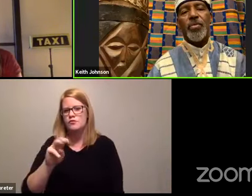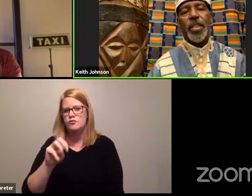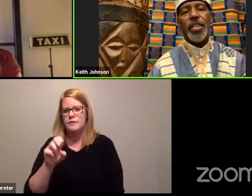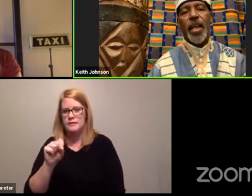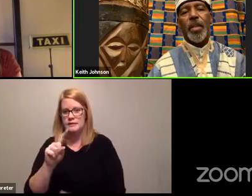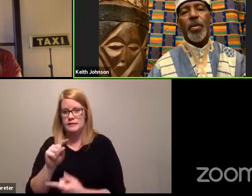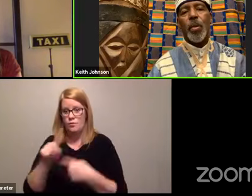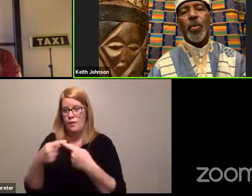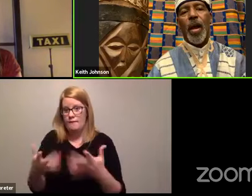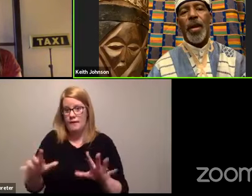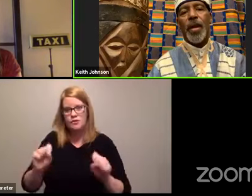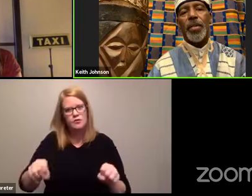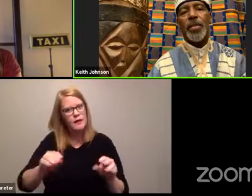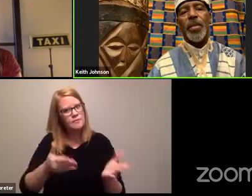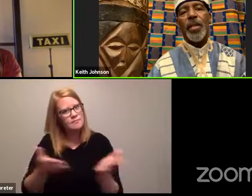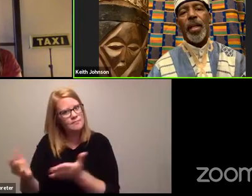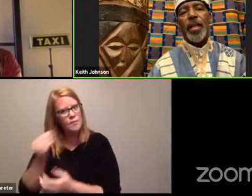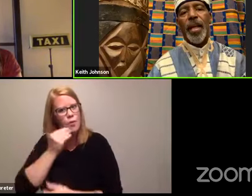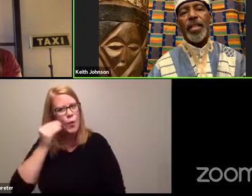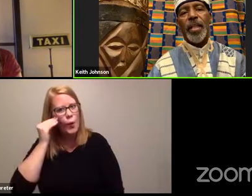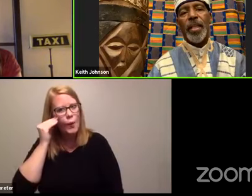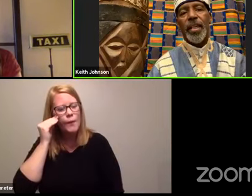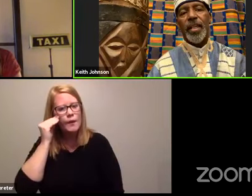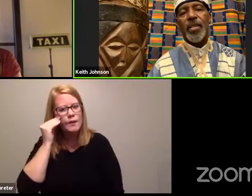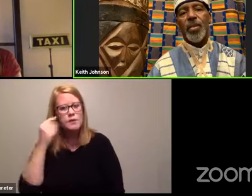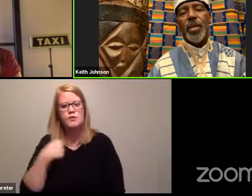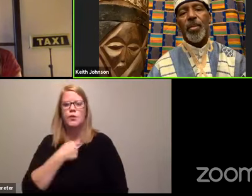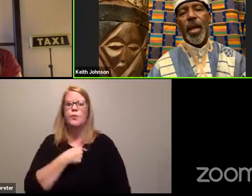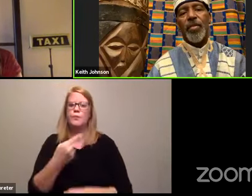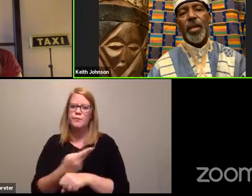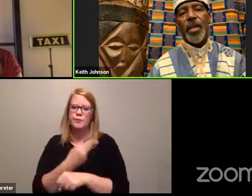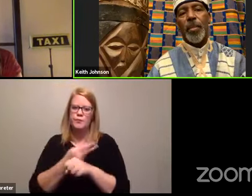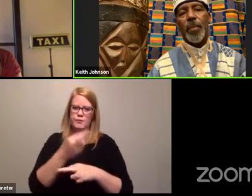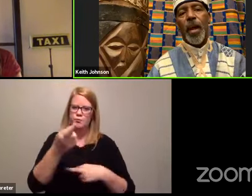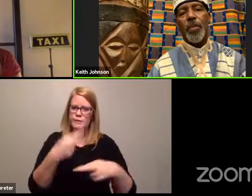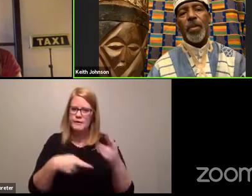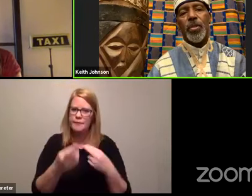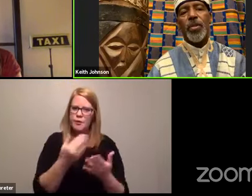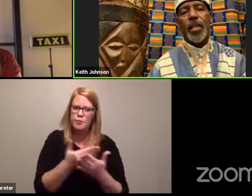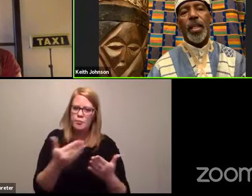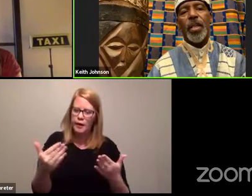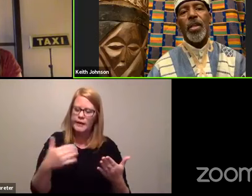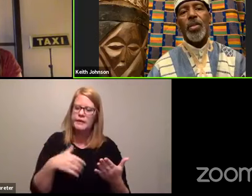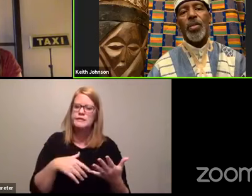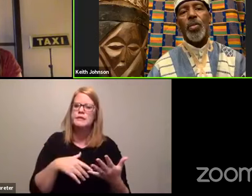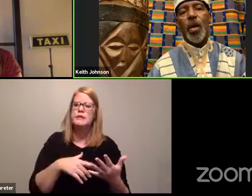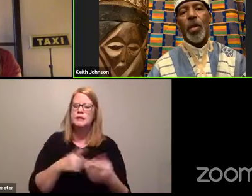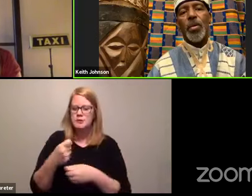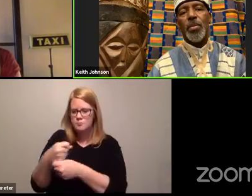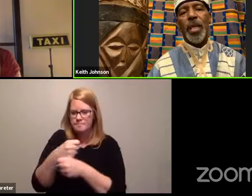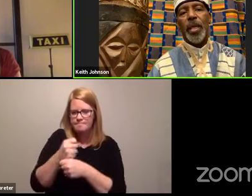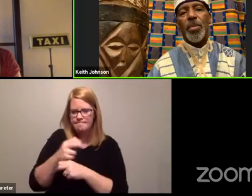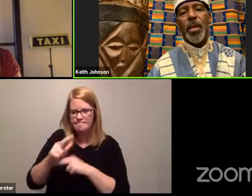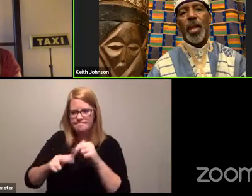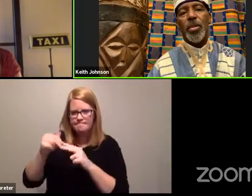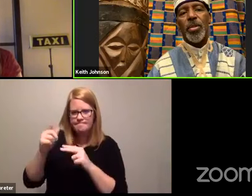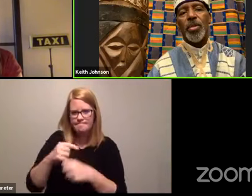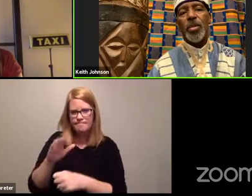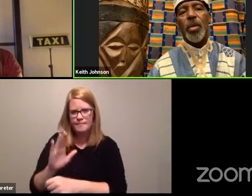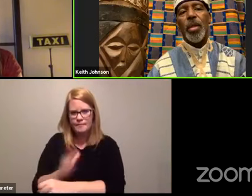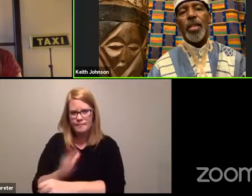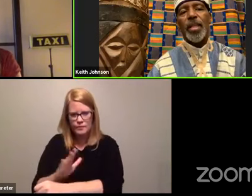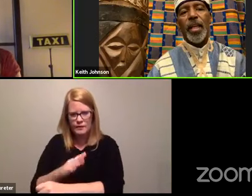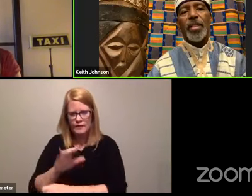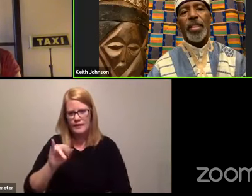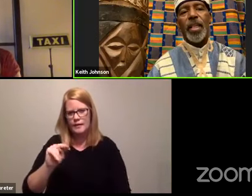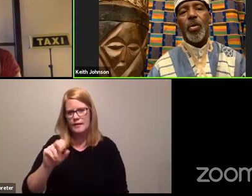of it is recyclable products. And that's the key to them having an opportunity to work with me and be able